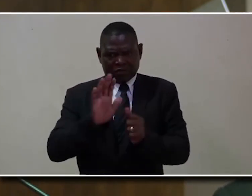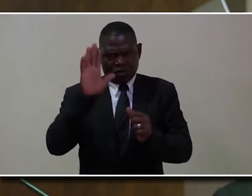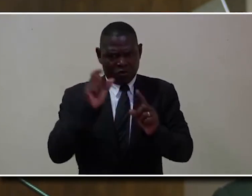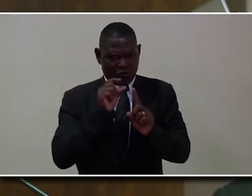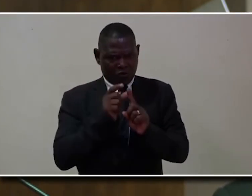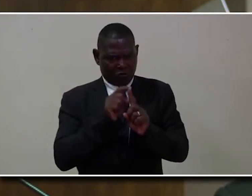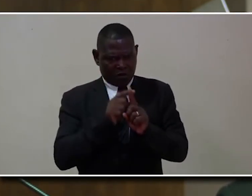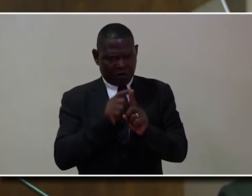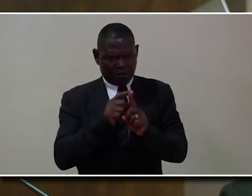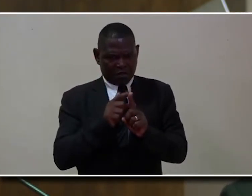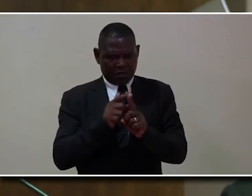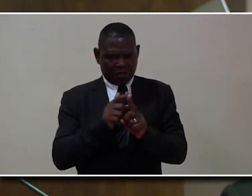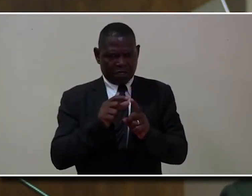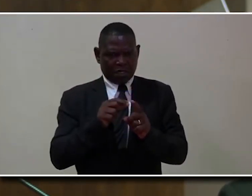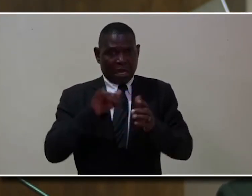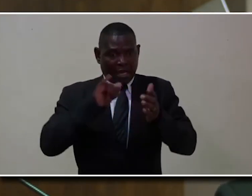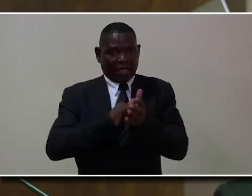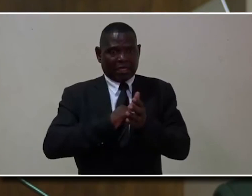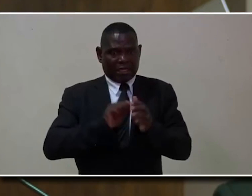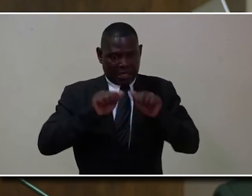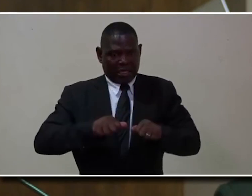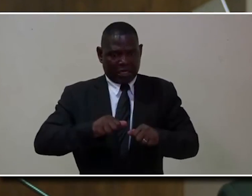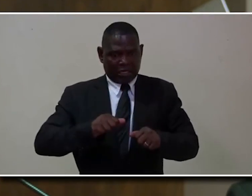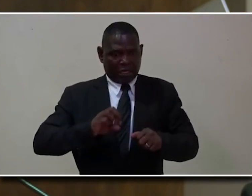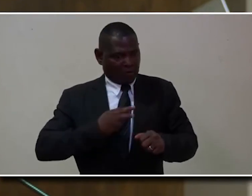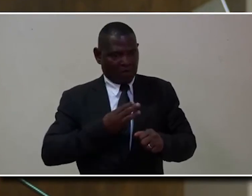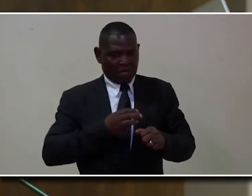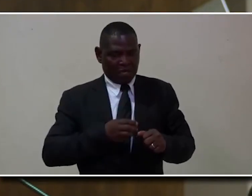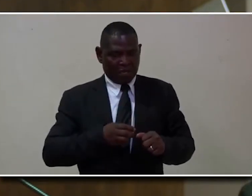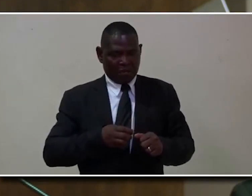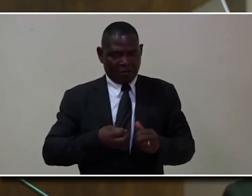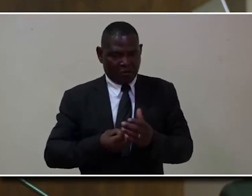that we may grow into the nature and the character of your Son, Jesus